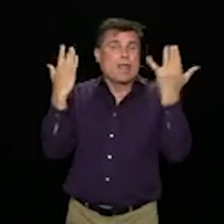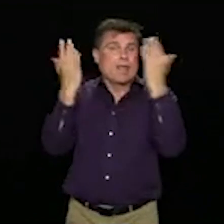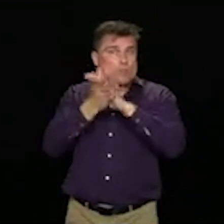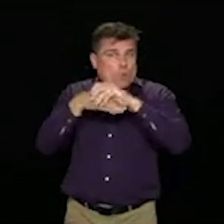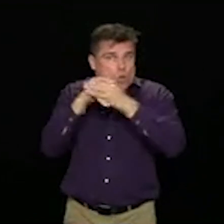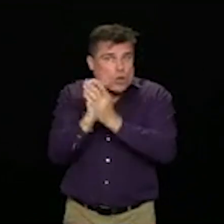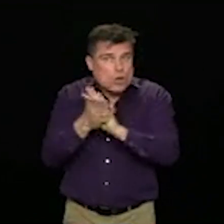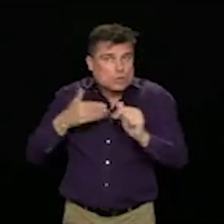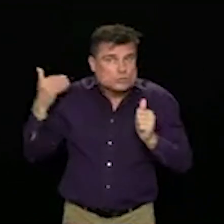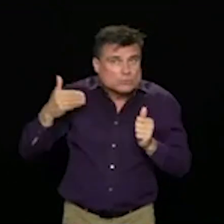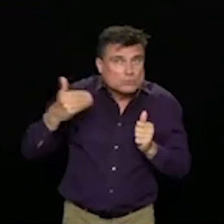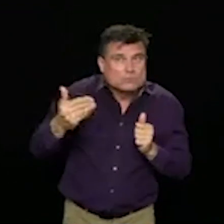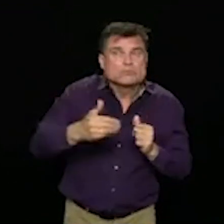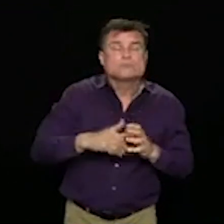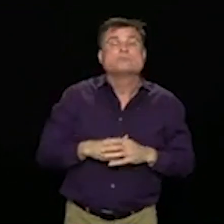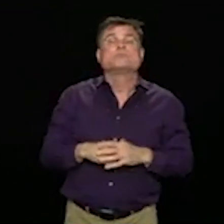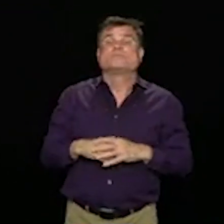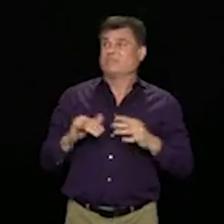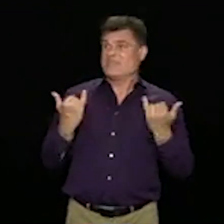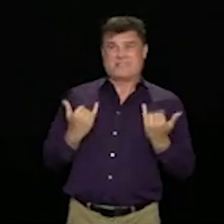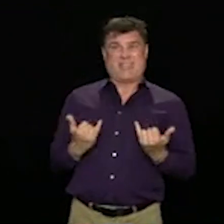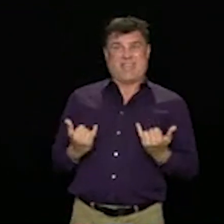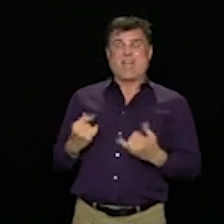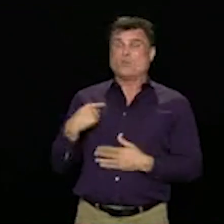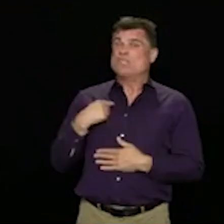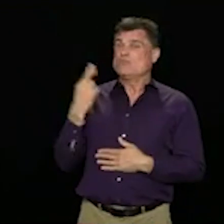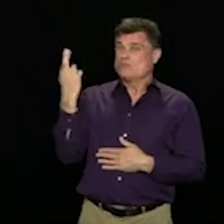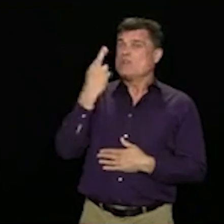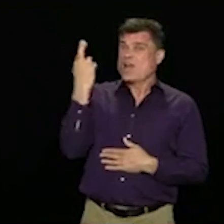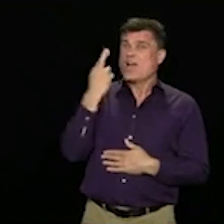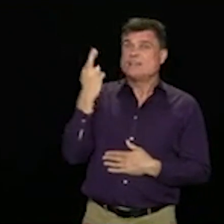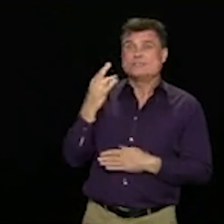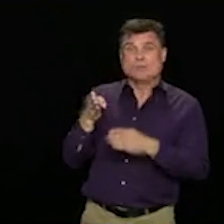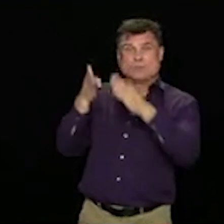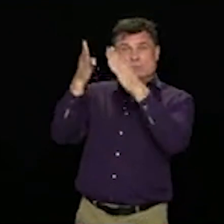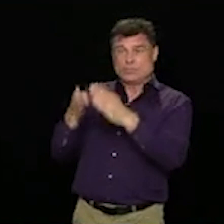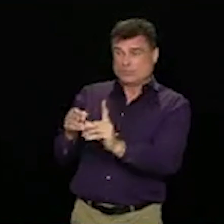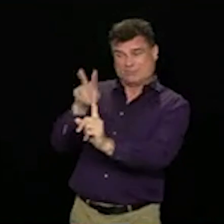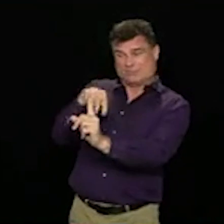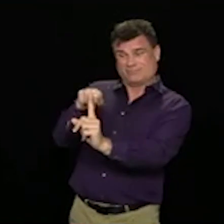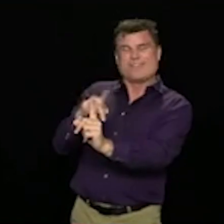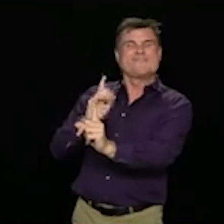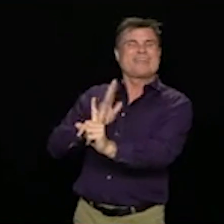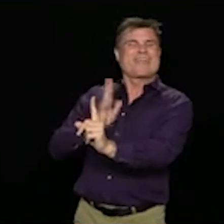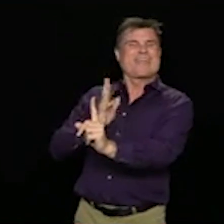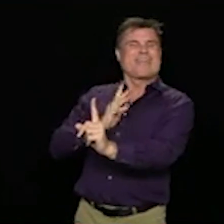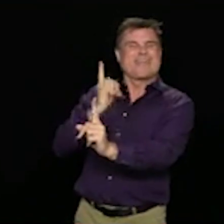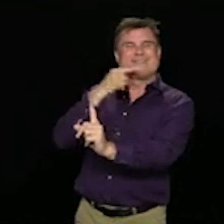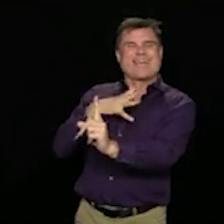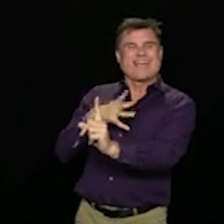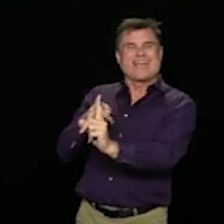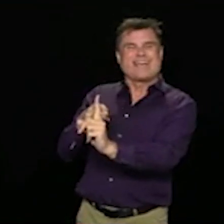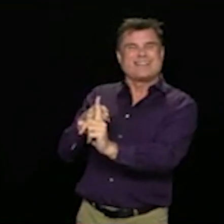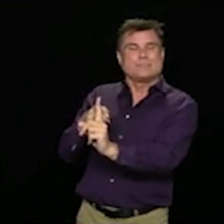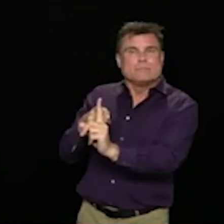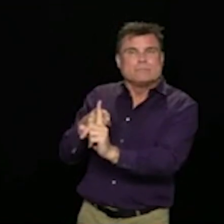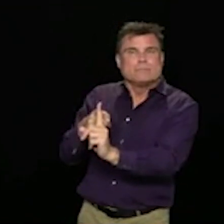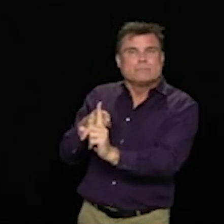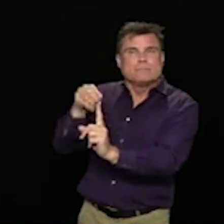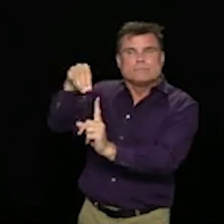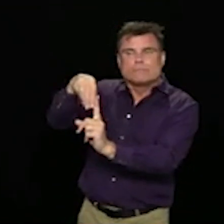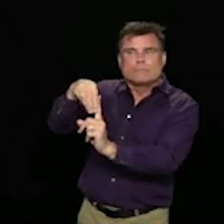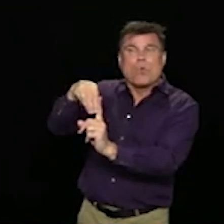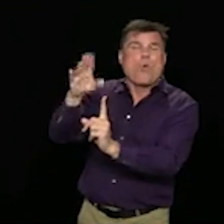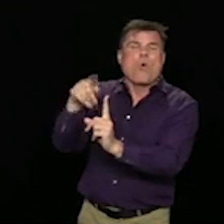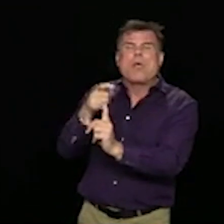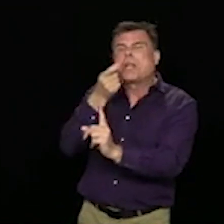people have very mild symptoms or may not recognize that they're ill. And we continue to see that as a challenge here in BC and elsewhere in the